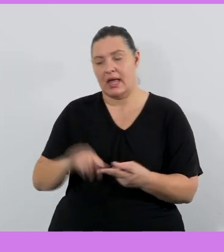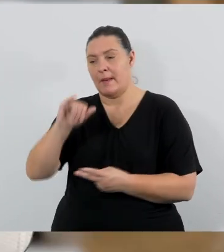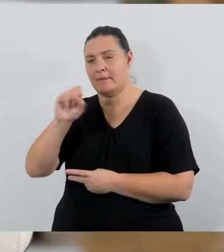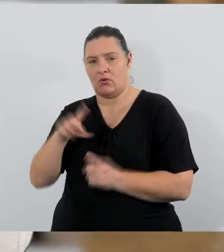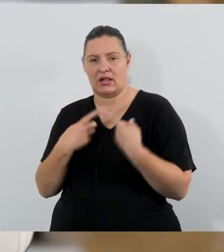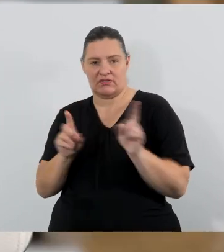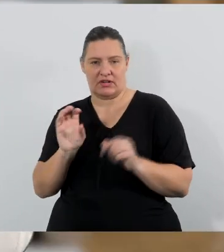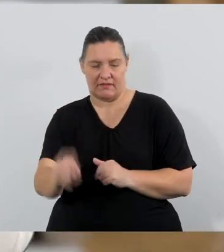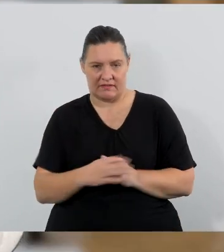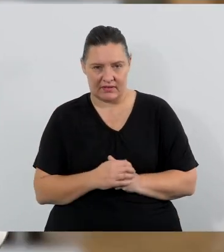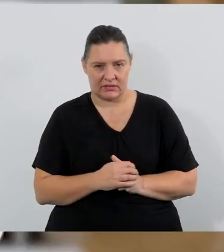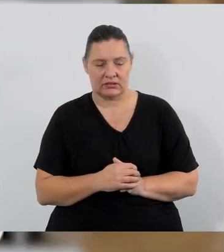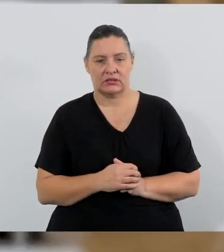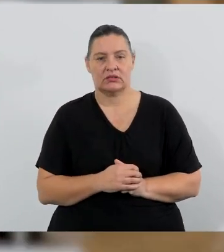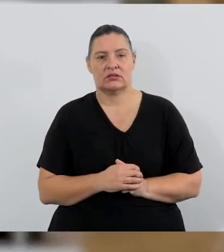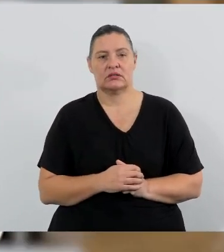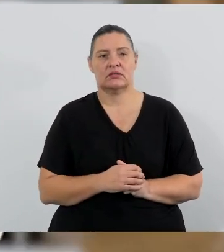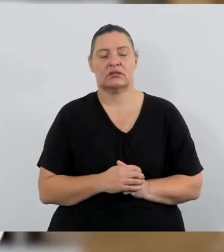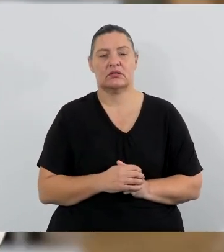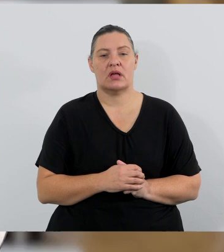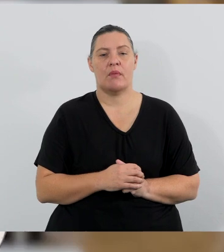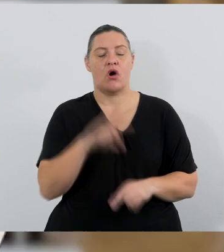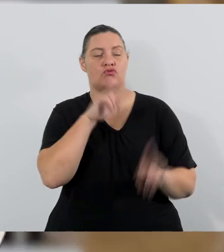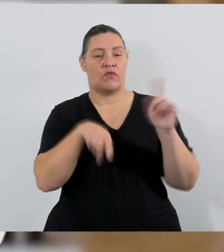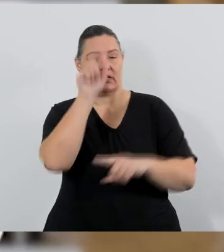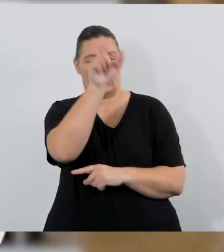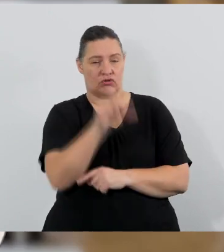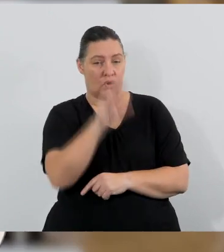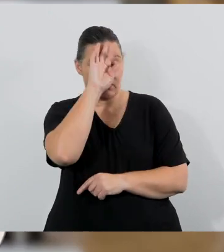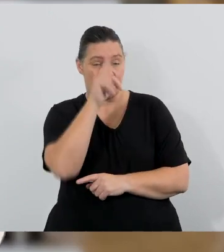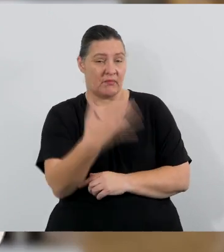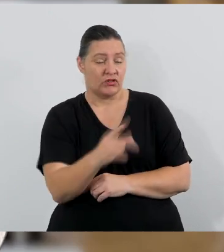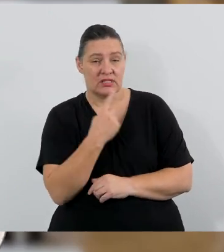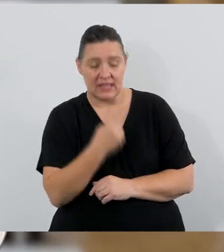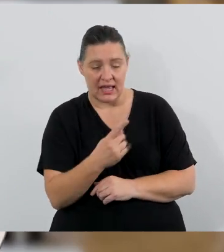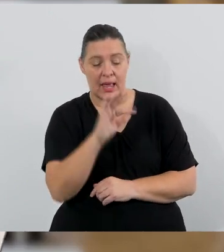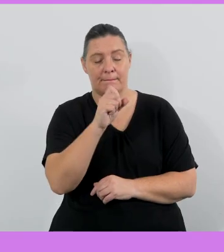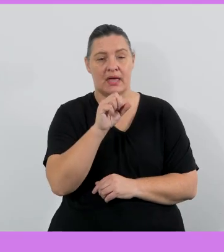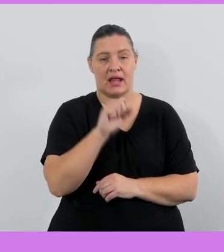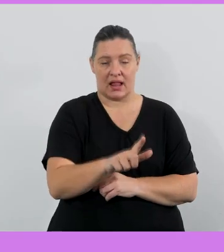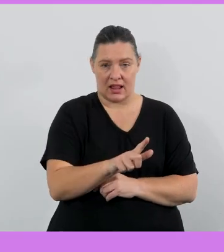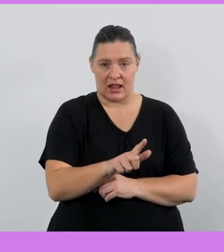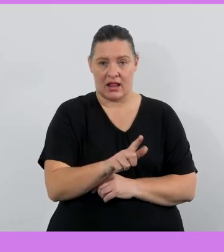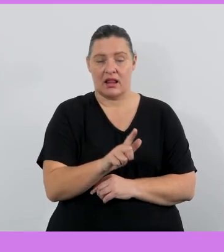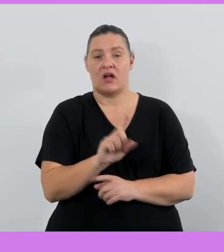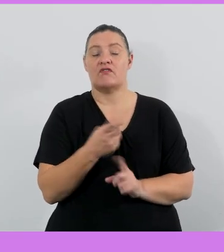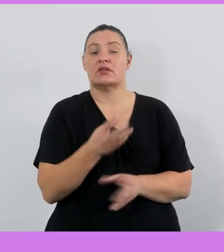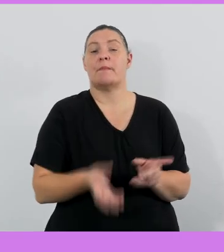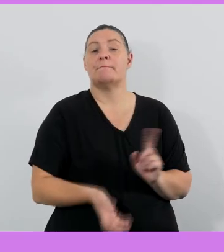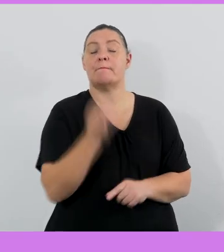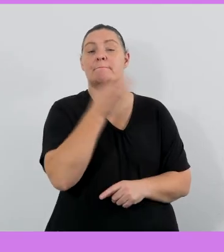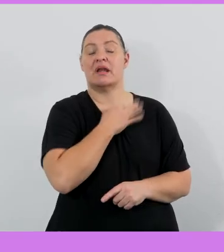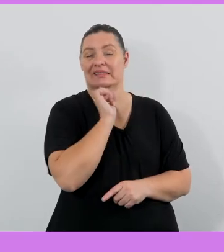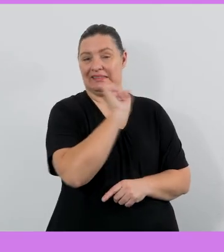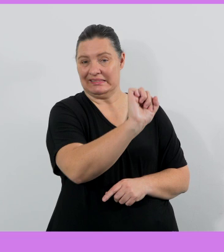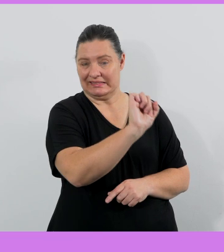system. Then some revising words. Remember, I already indicated imperial system was first defined in the